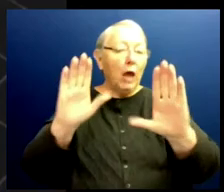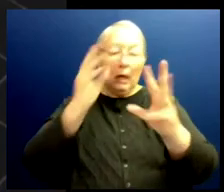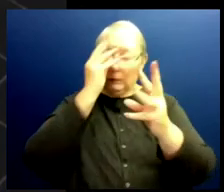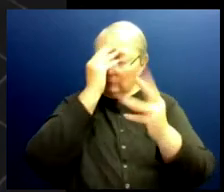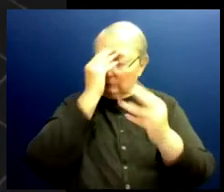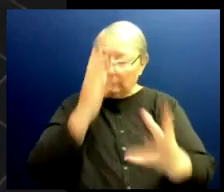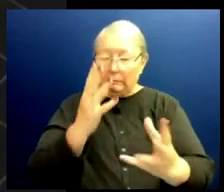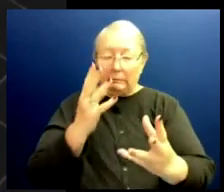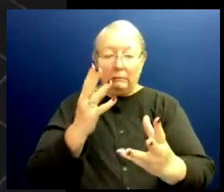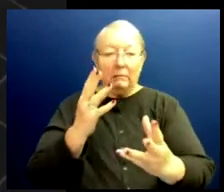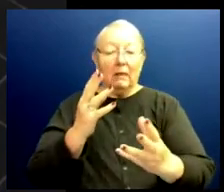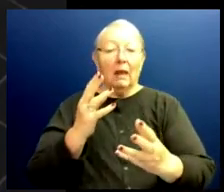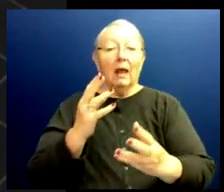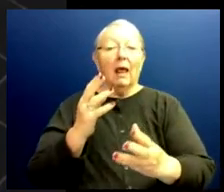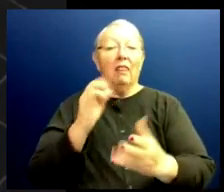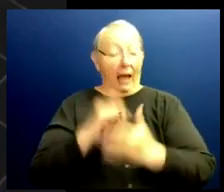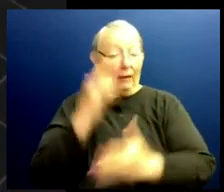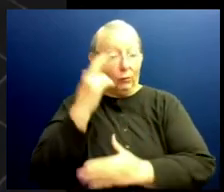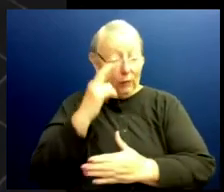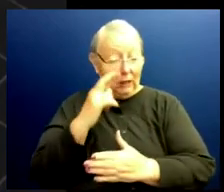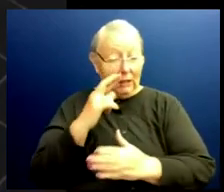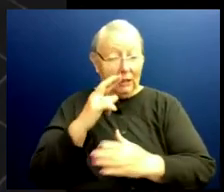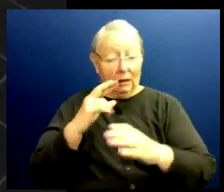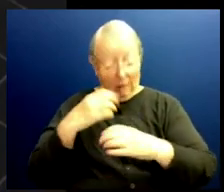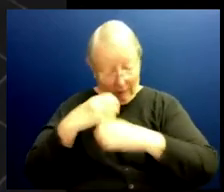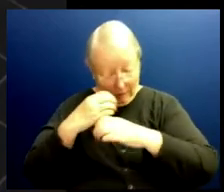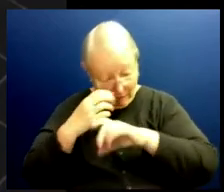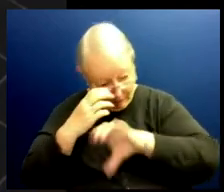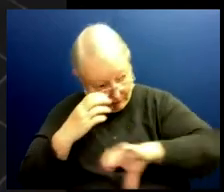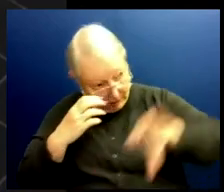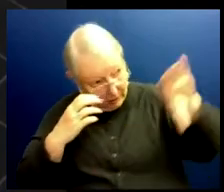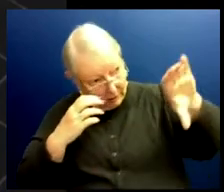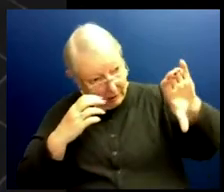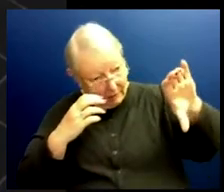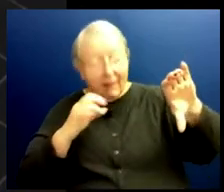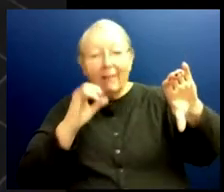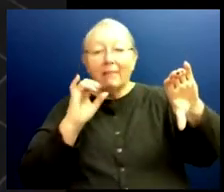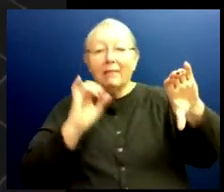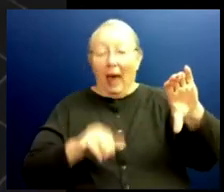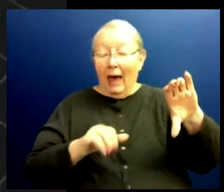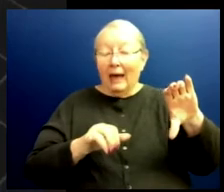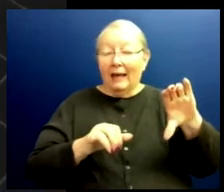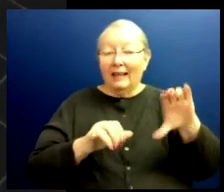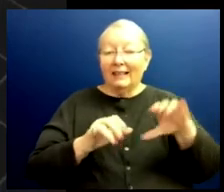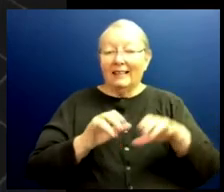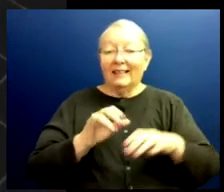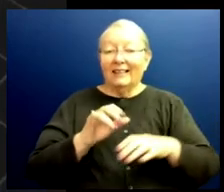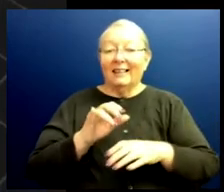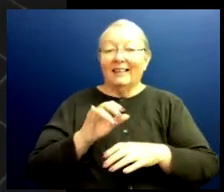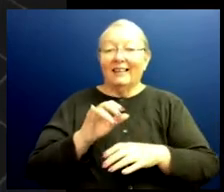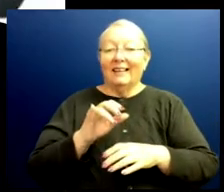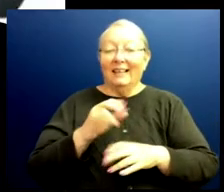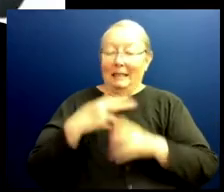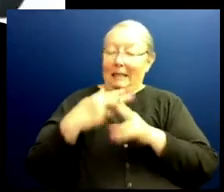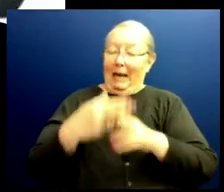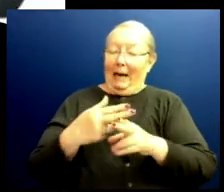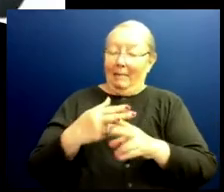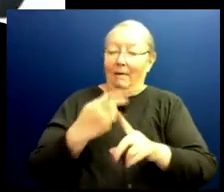creation of the universe has been called the Big Bang. And so it implies a very